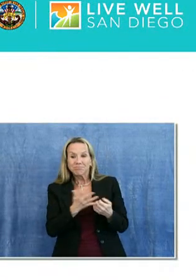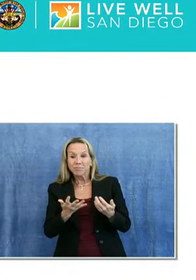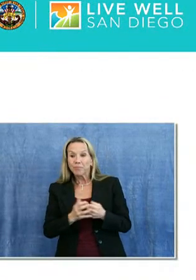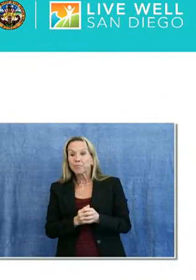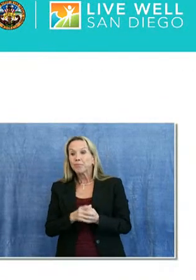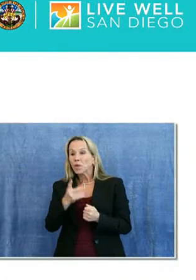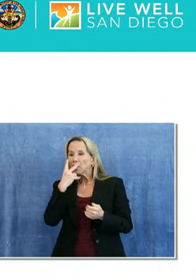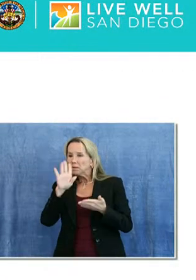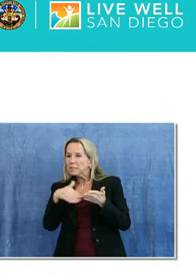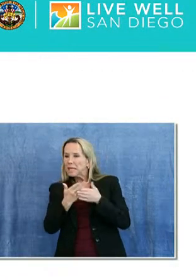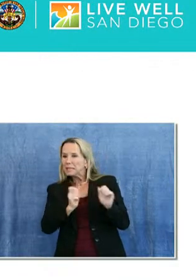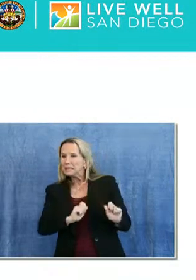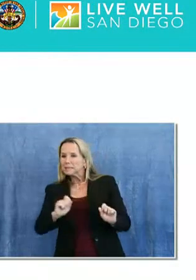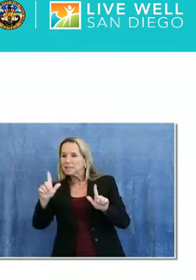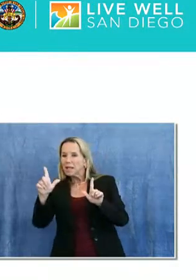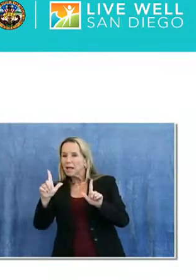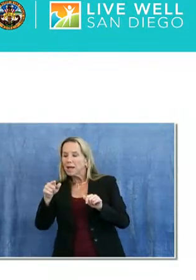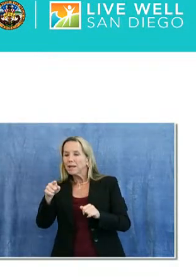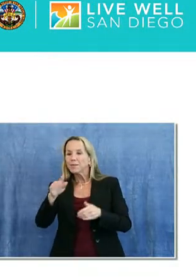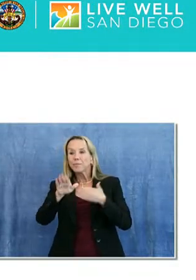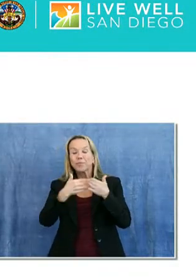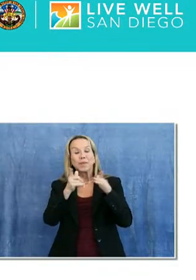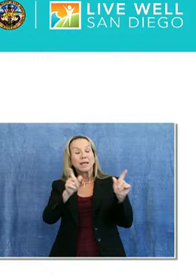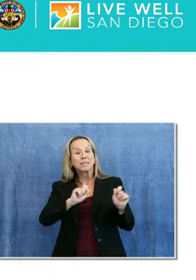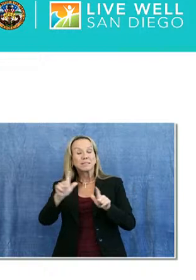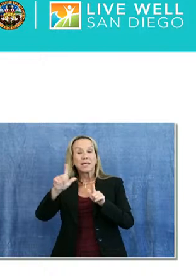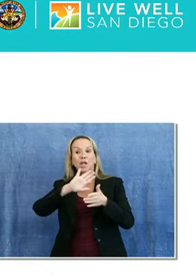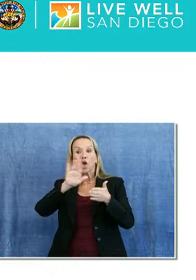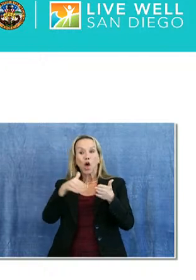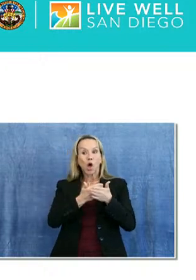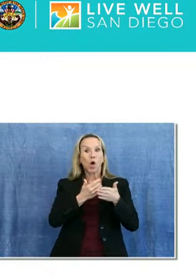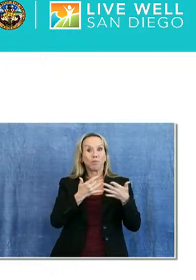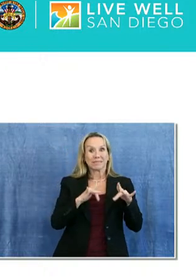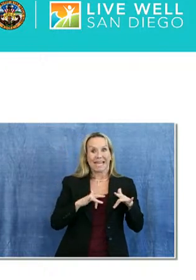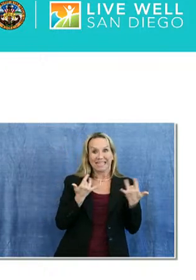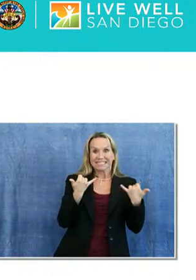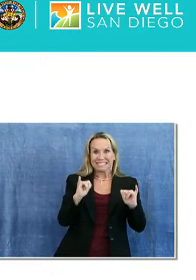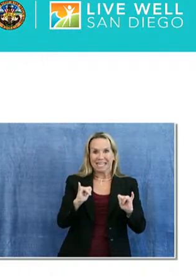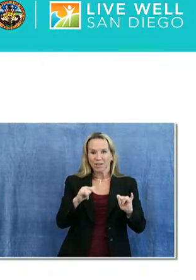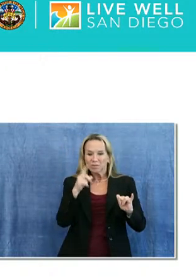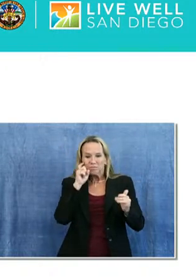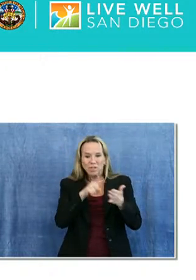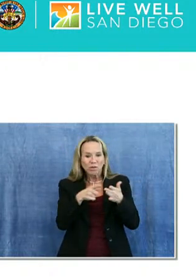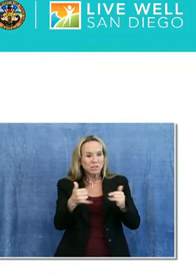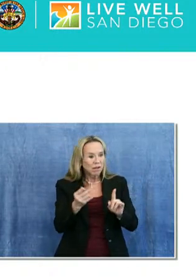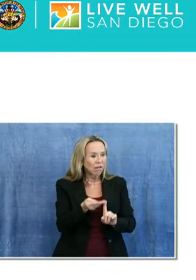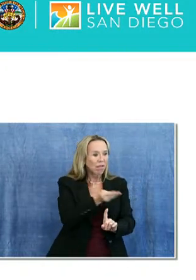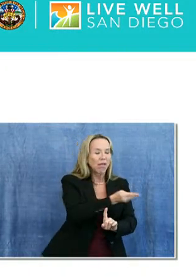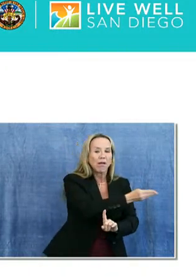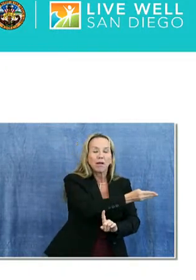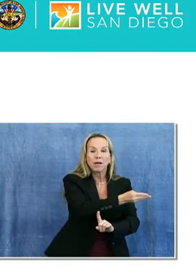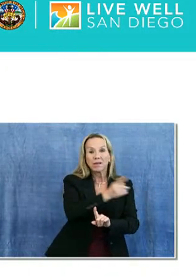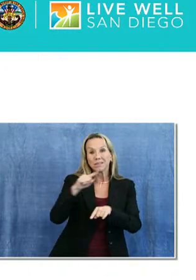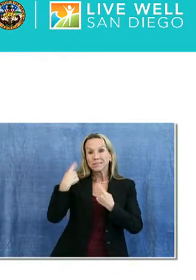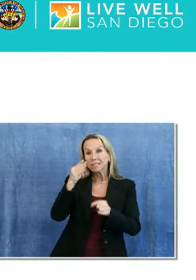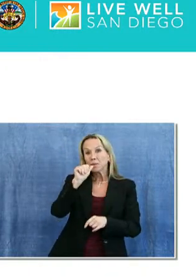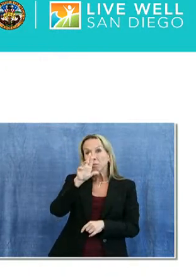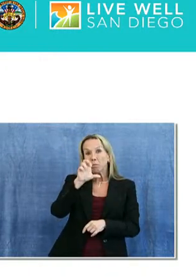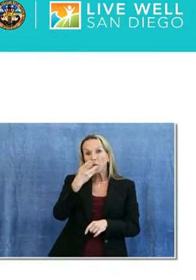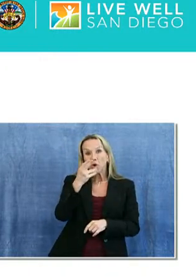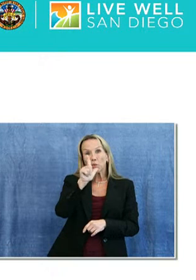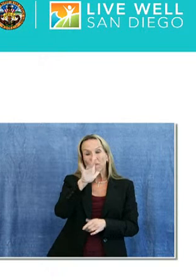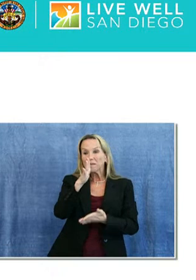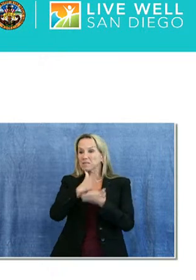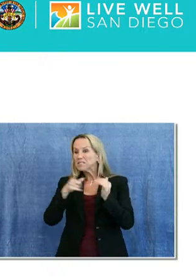the next slide, this slide shows all active and inactive community setting outbreaks since March 25th